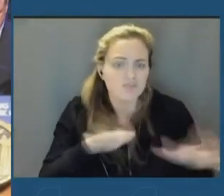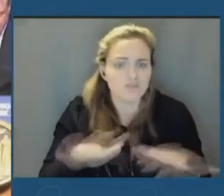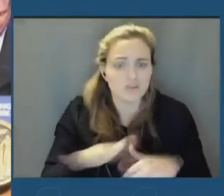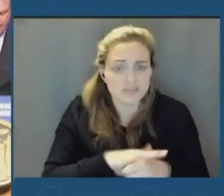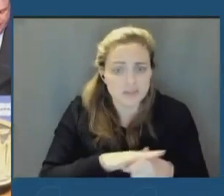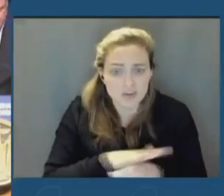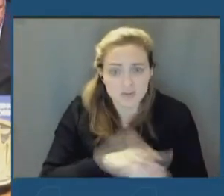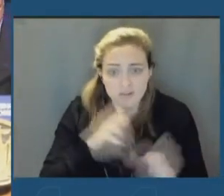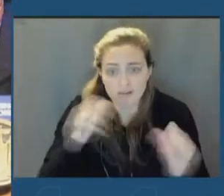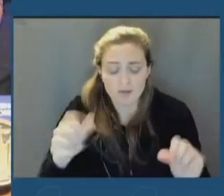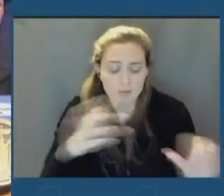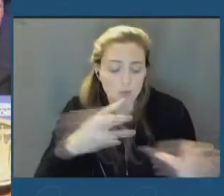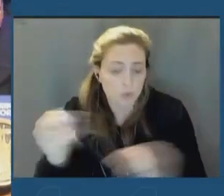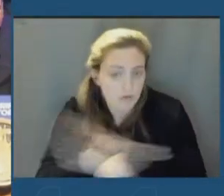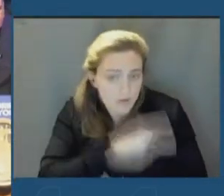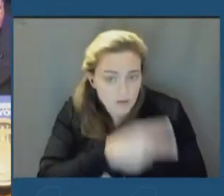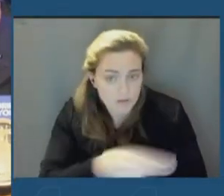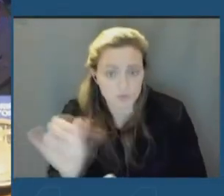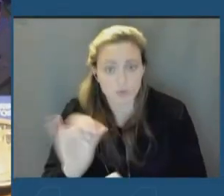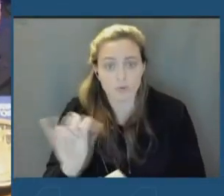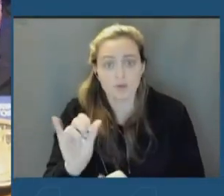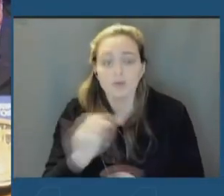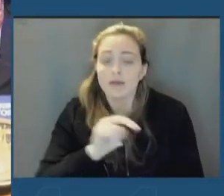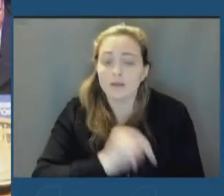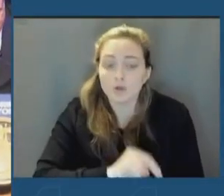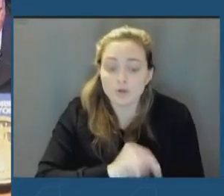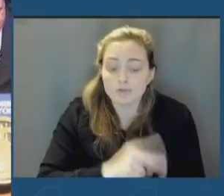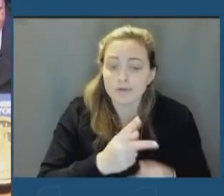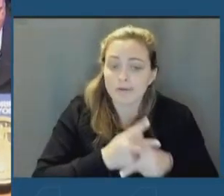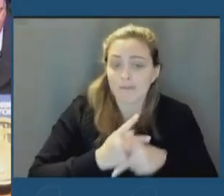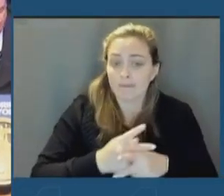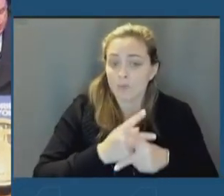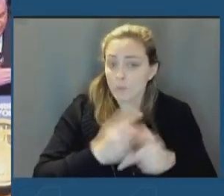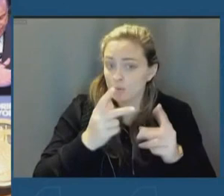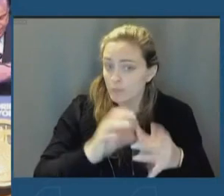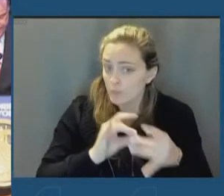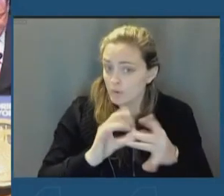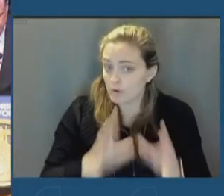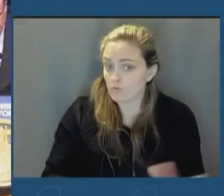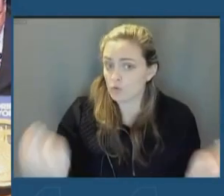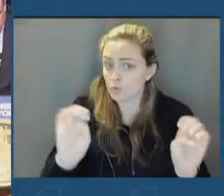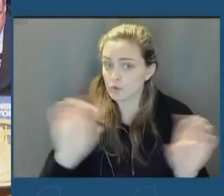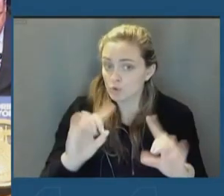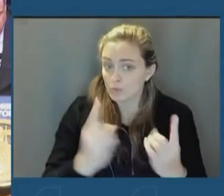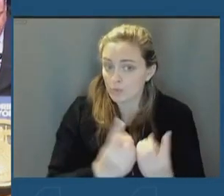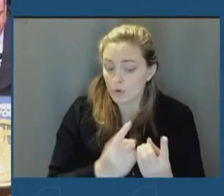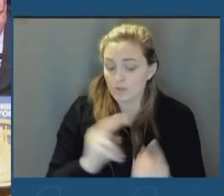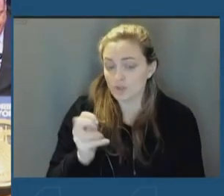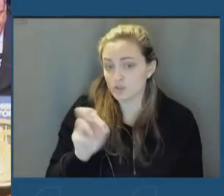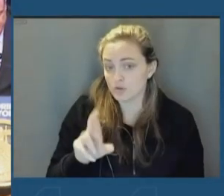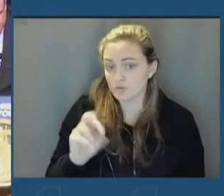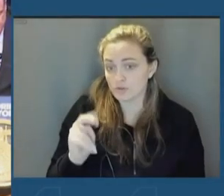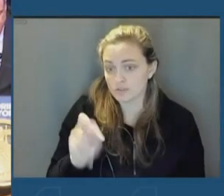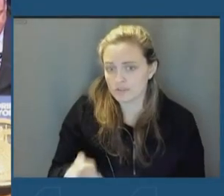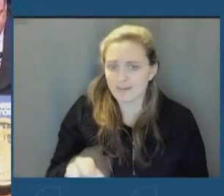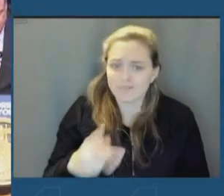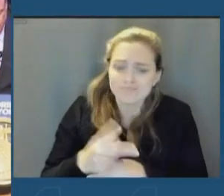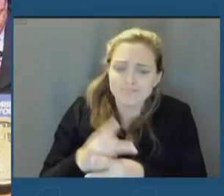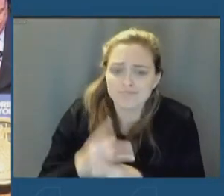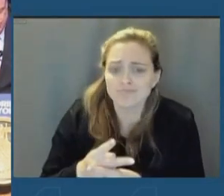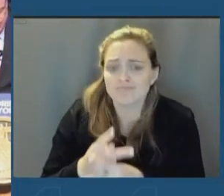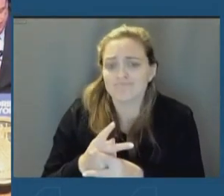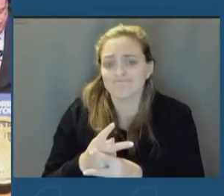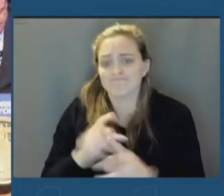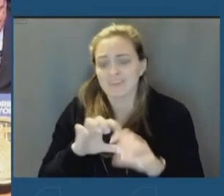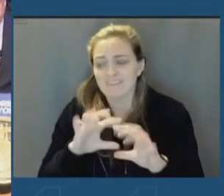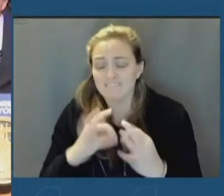unable to leave the hospital as well. And a nursing care coordinator for the emergency department, Jennifer Snyder, consoled grieving families in the emergency room